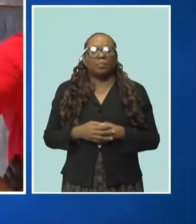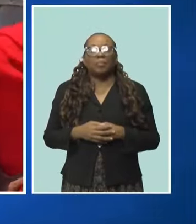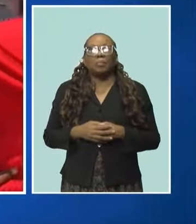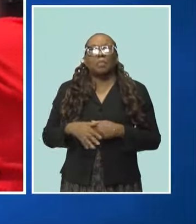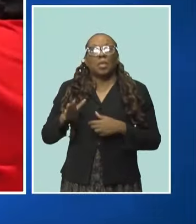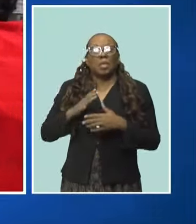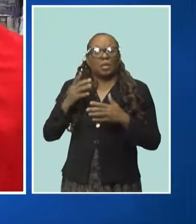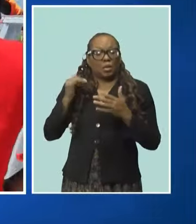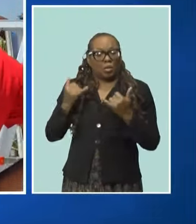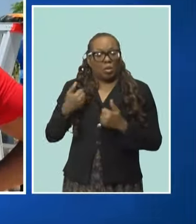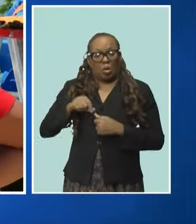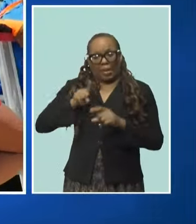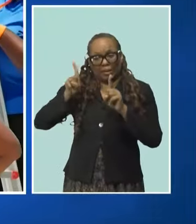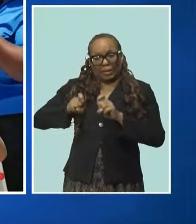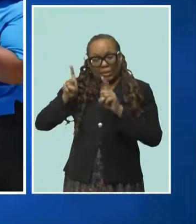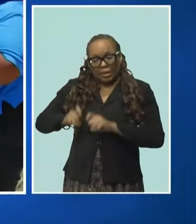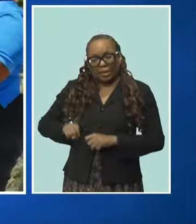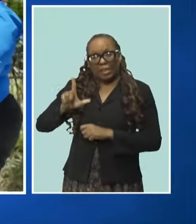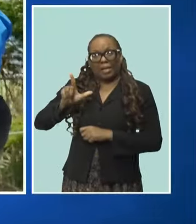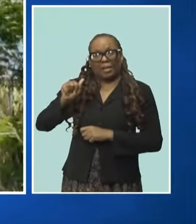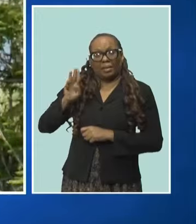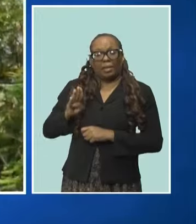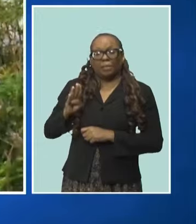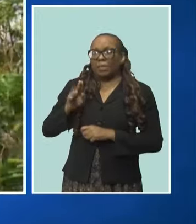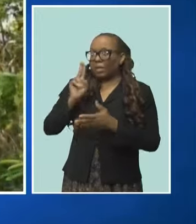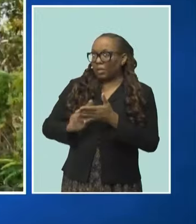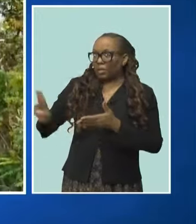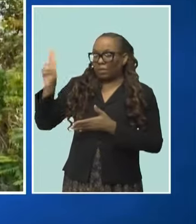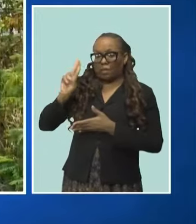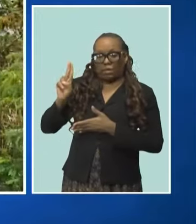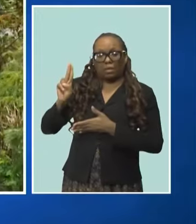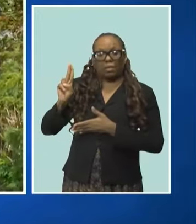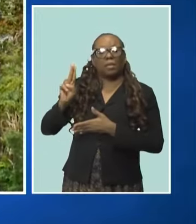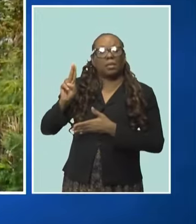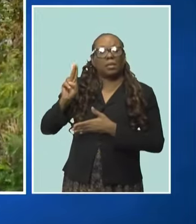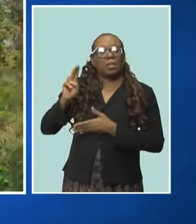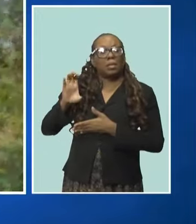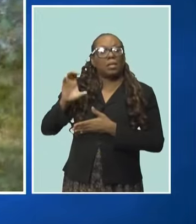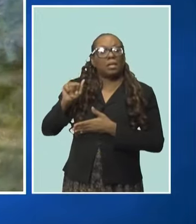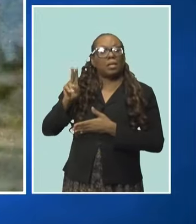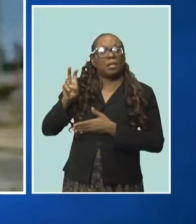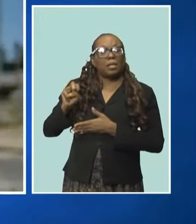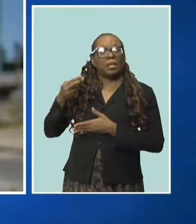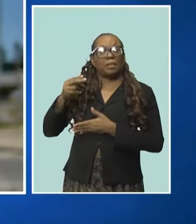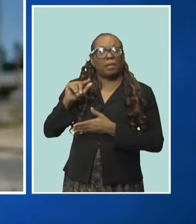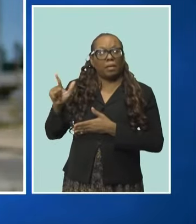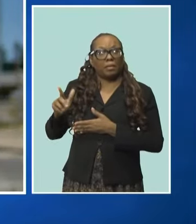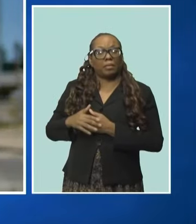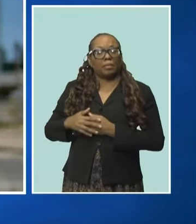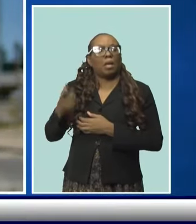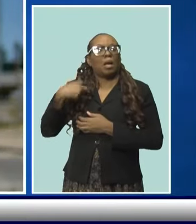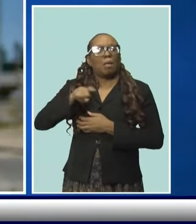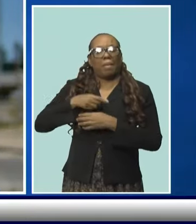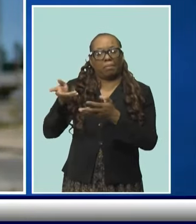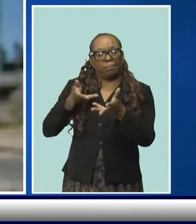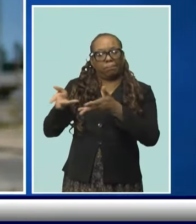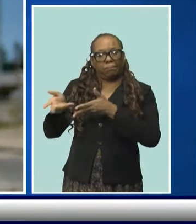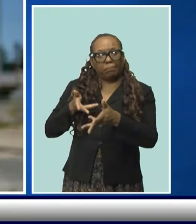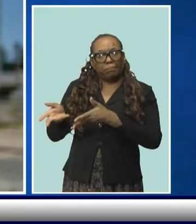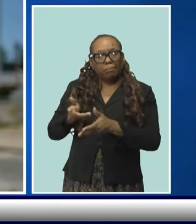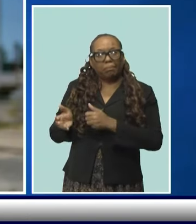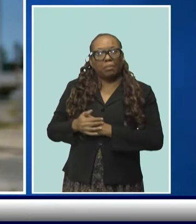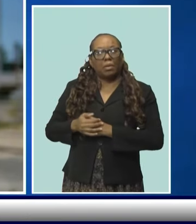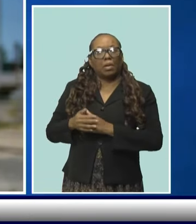on results we got in the lab at Uri Cave Hill. And so we've been building the company. We've been in collaboration with BNOC, so we're